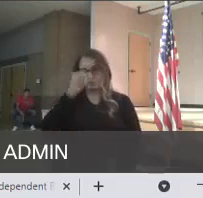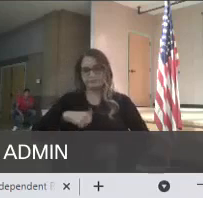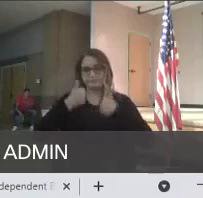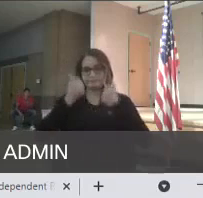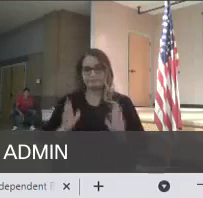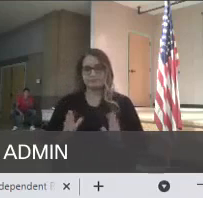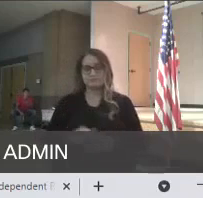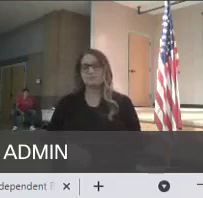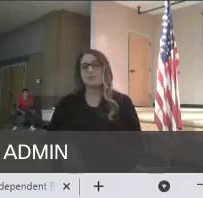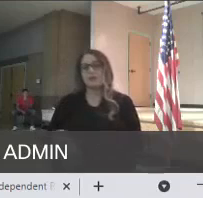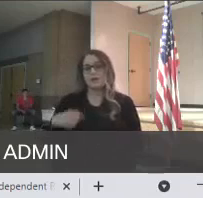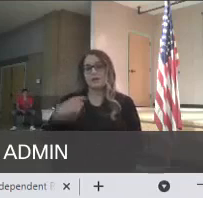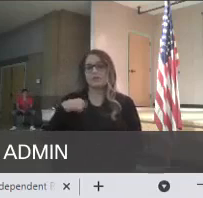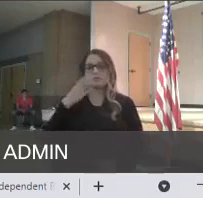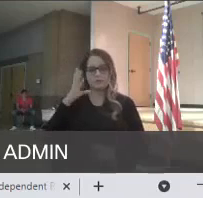to address you today.